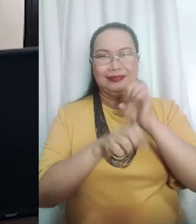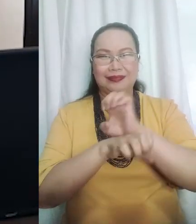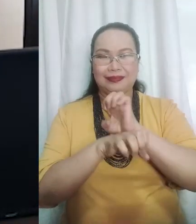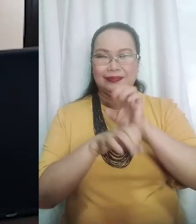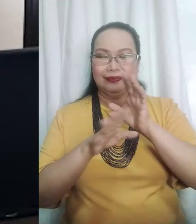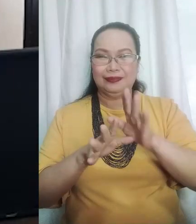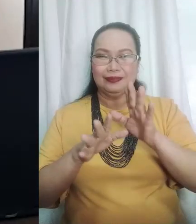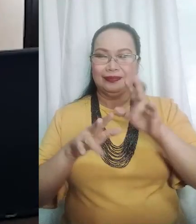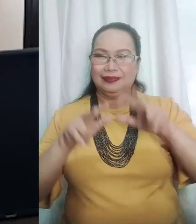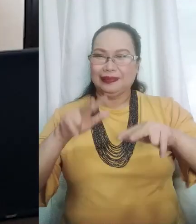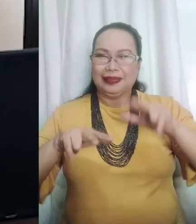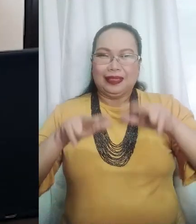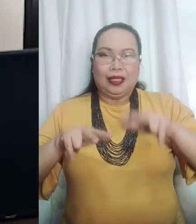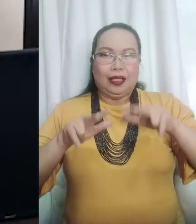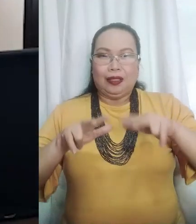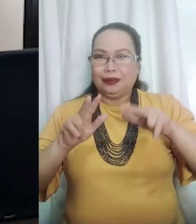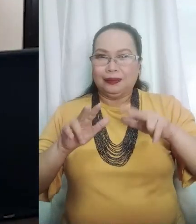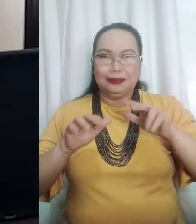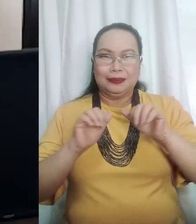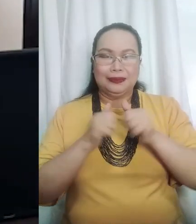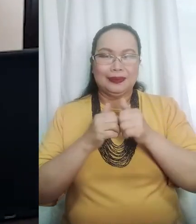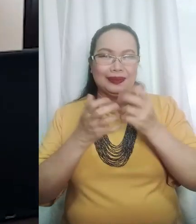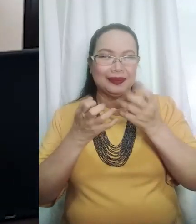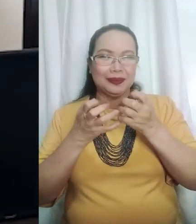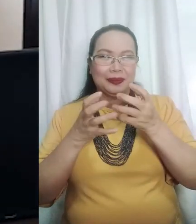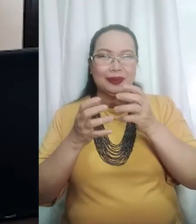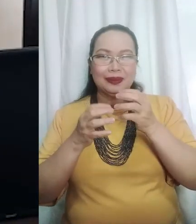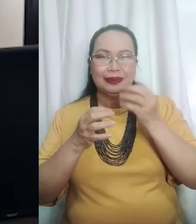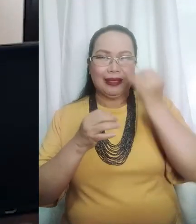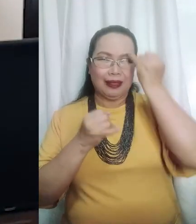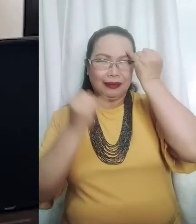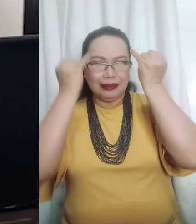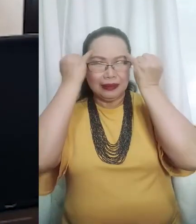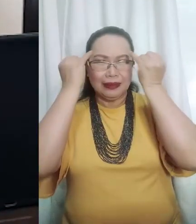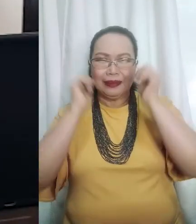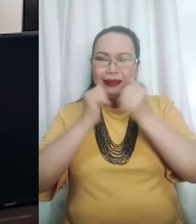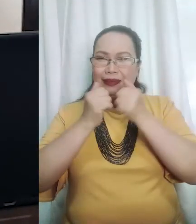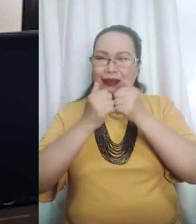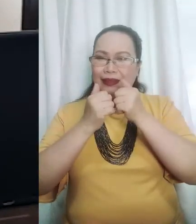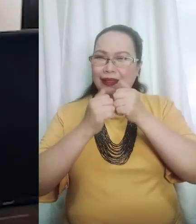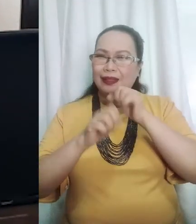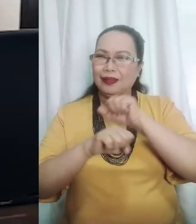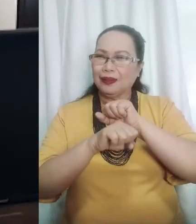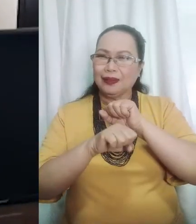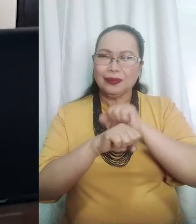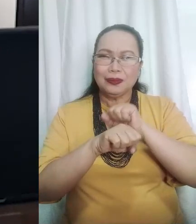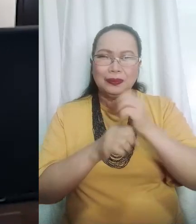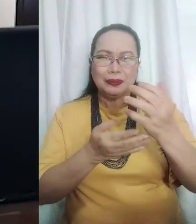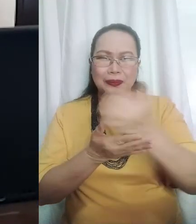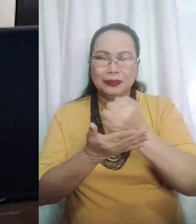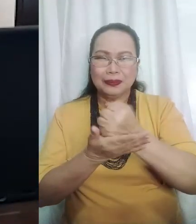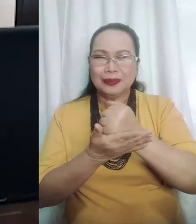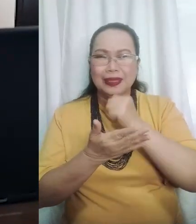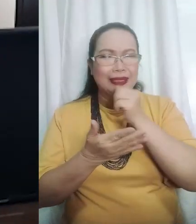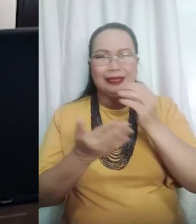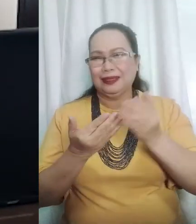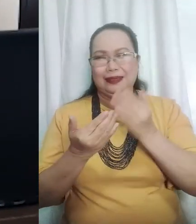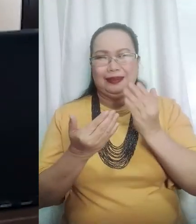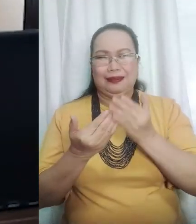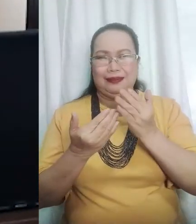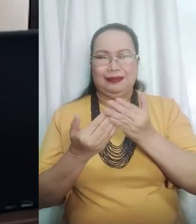panic mode and we tried to venture into other sources of income, which of course is not easy to do during these times.